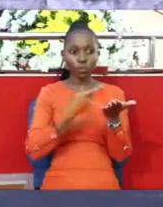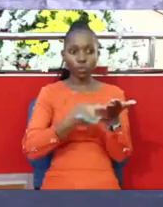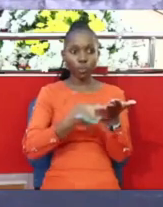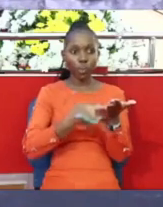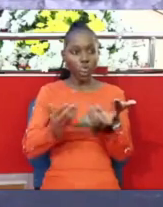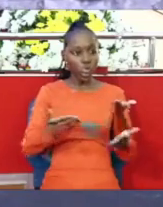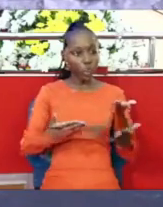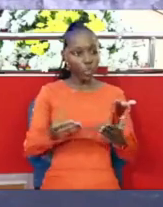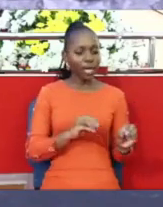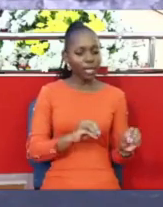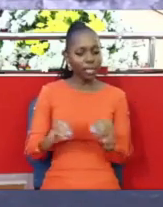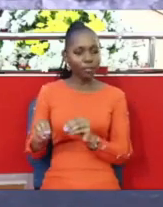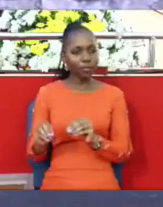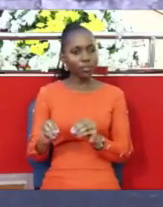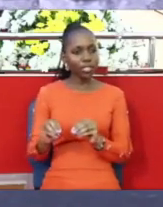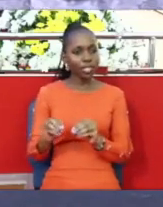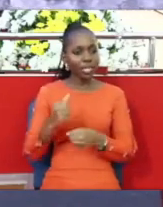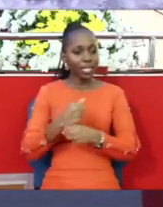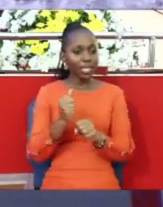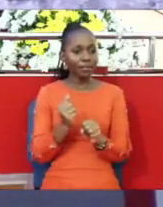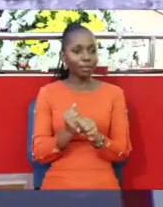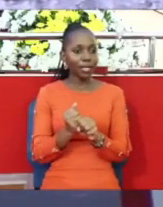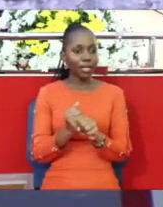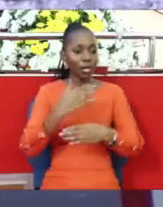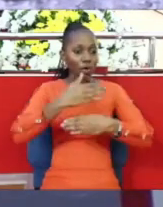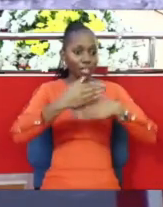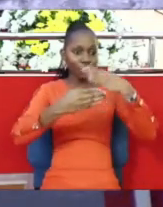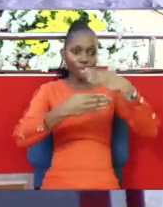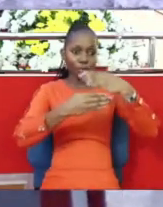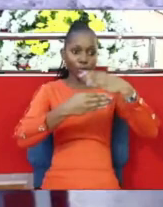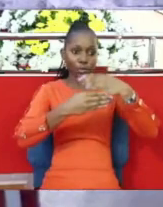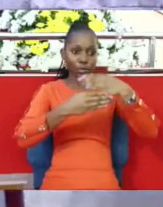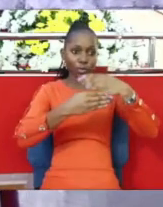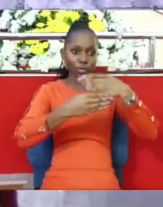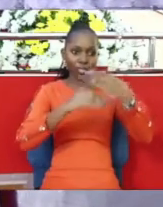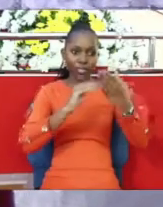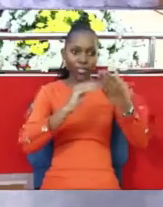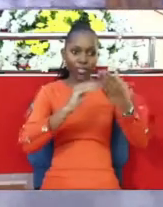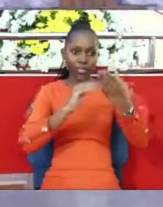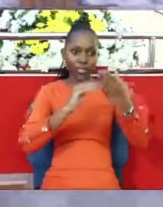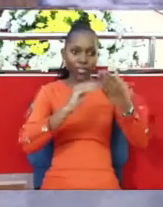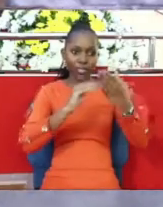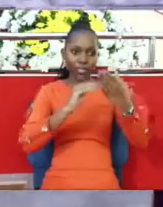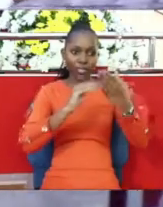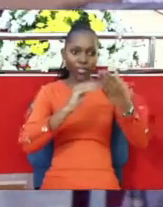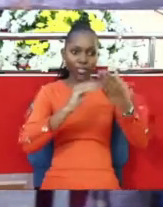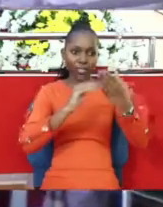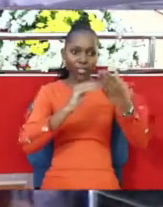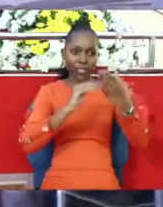kitu. People from Moranga, you had a fort hall. Walikuwa na jumba majengo. People from Ukambani, you had a fort